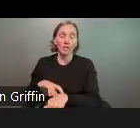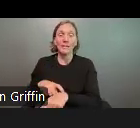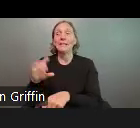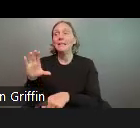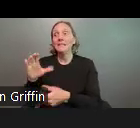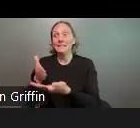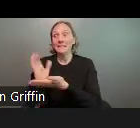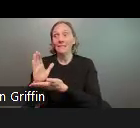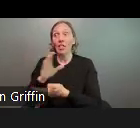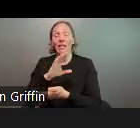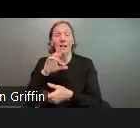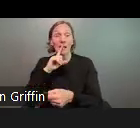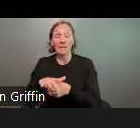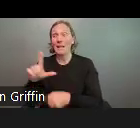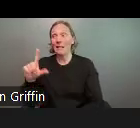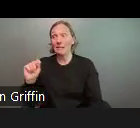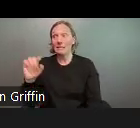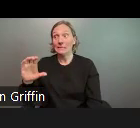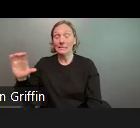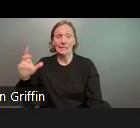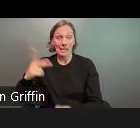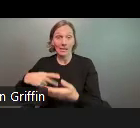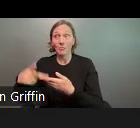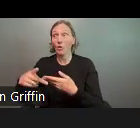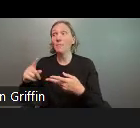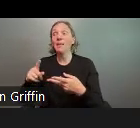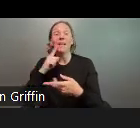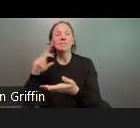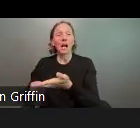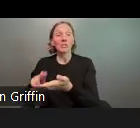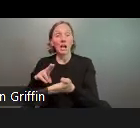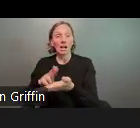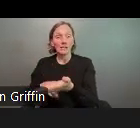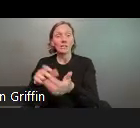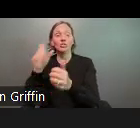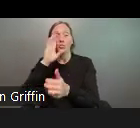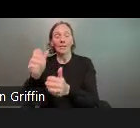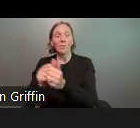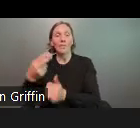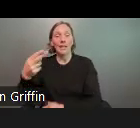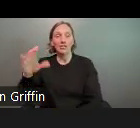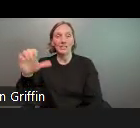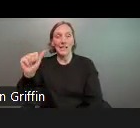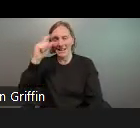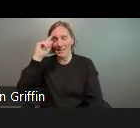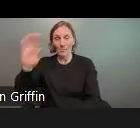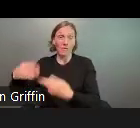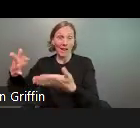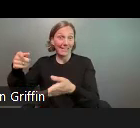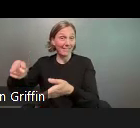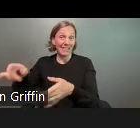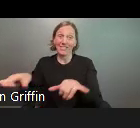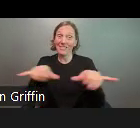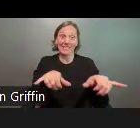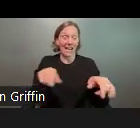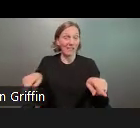program, are contracted directly with the Healthcare Authority and provided that way for this population too. Next